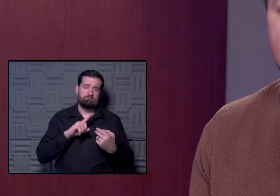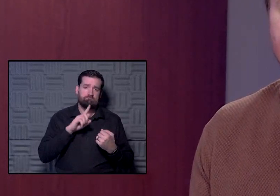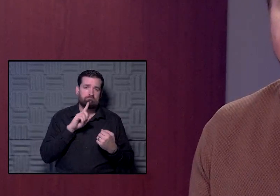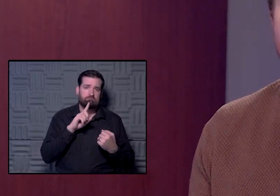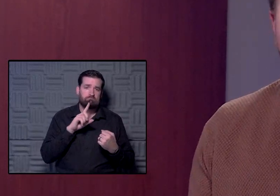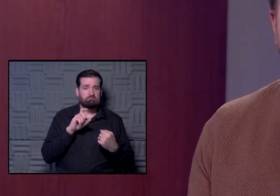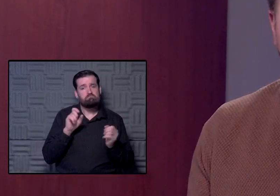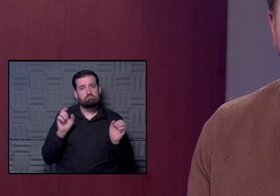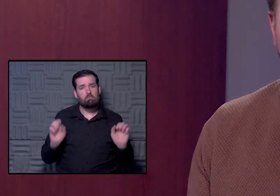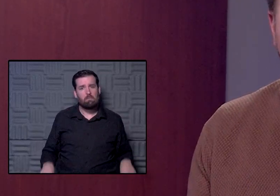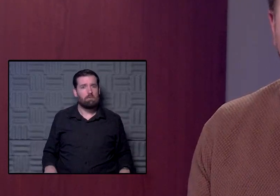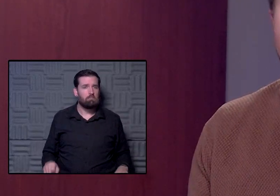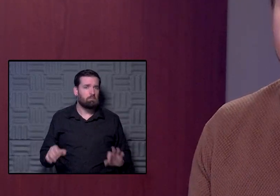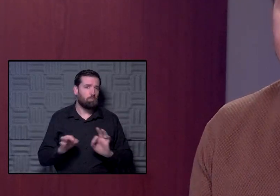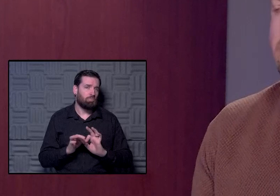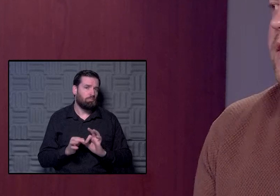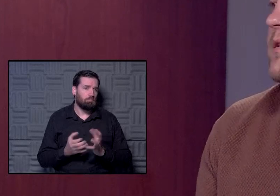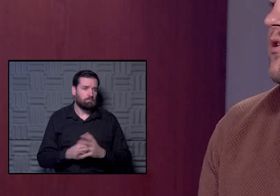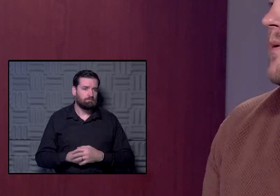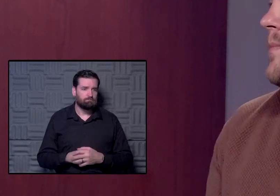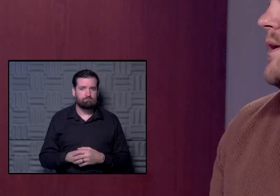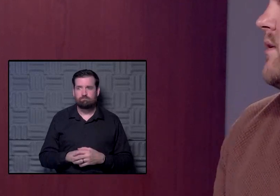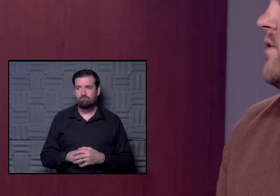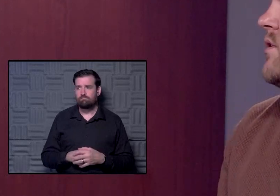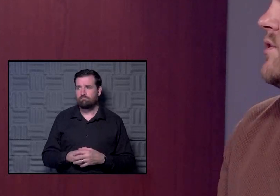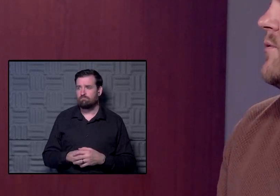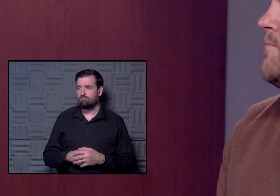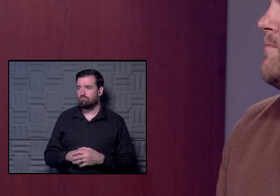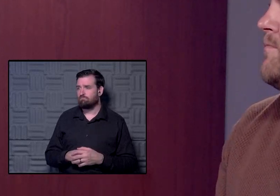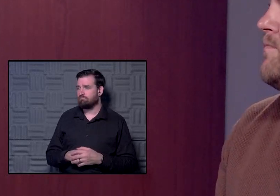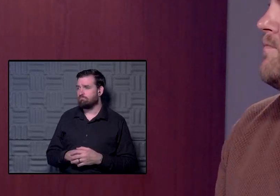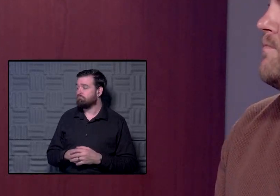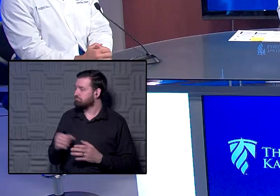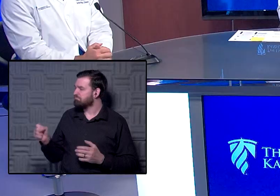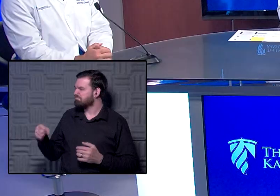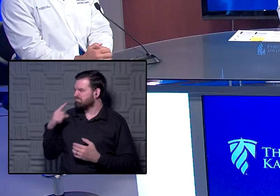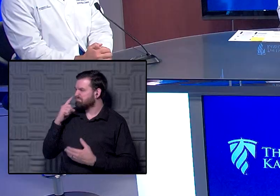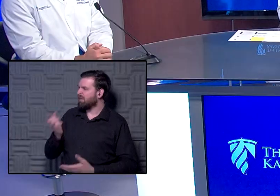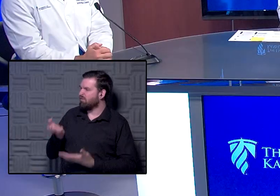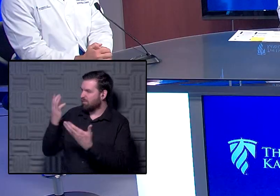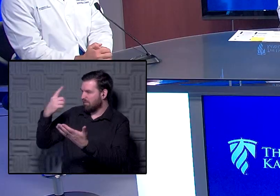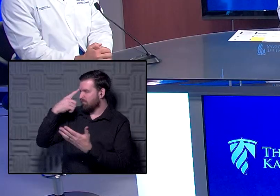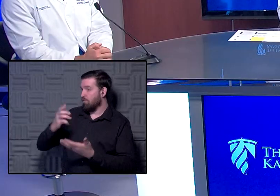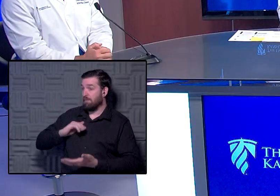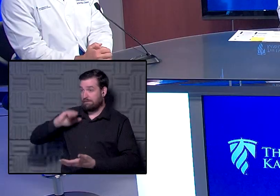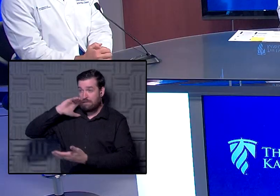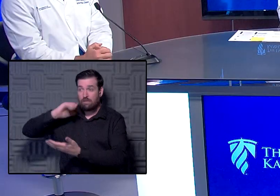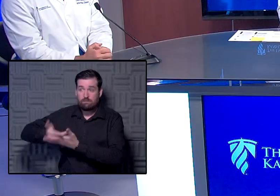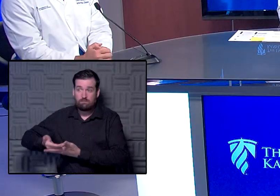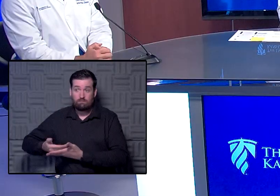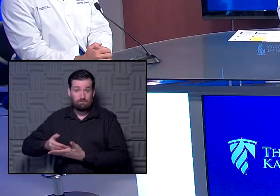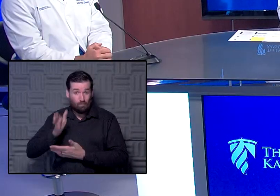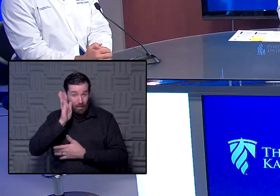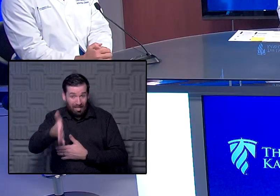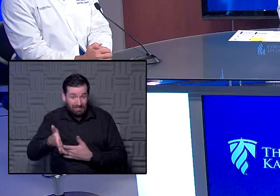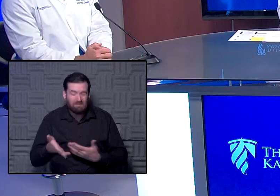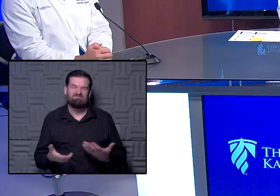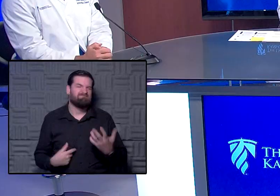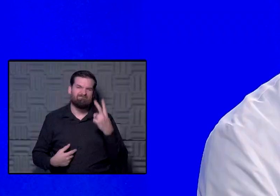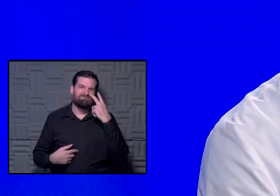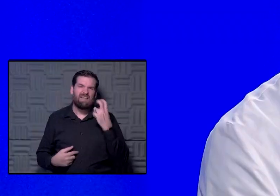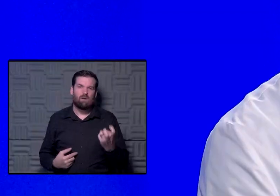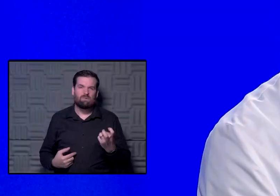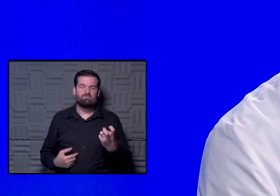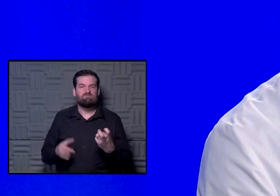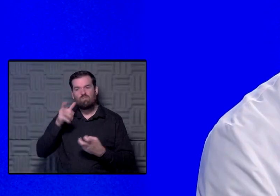a doable I think increase in your PPE that you could do. Yeah, I've recommended it for my son. Do I think he'll do it? No. He'll probably